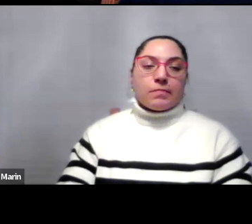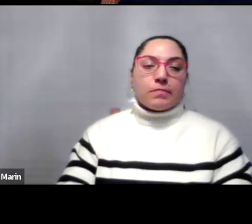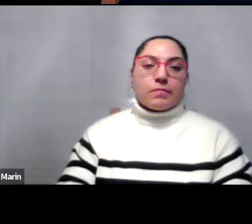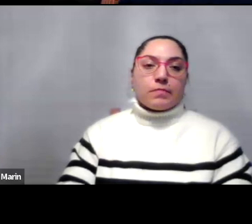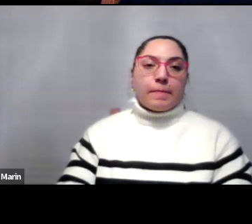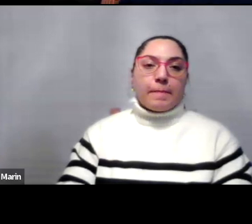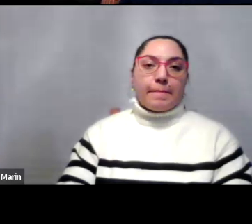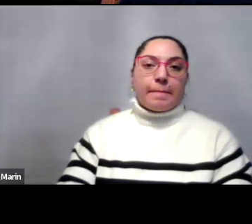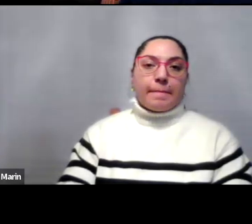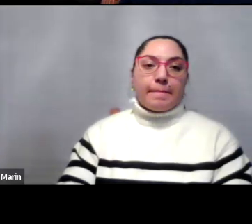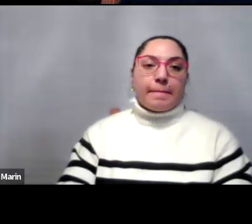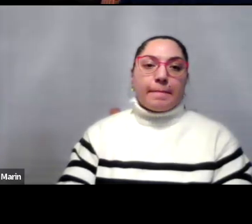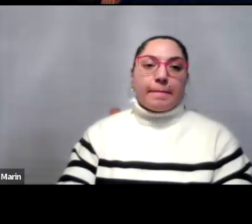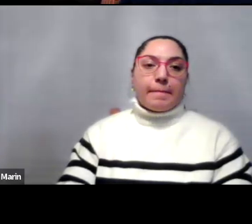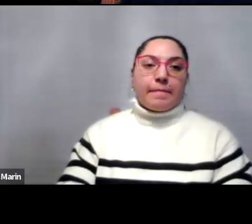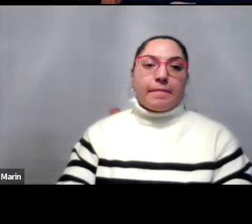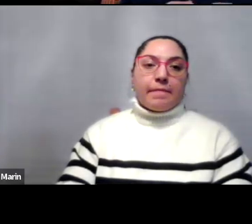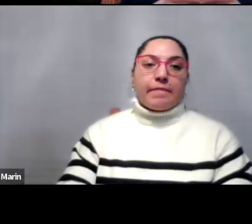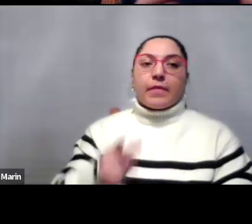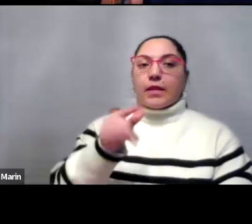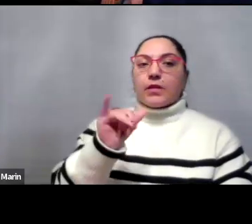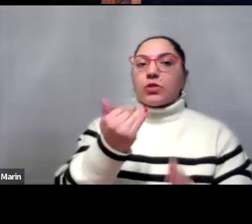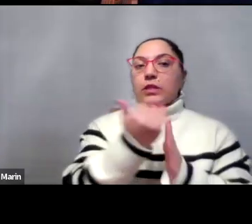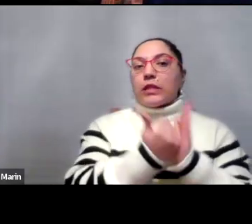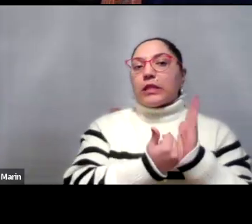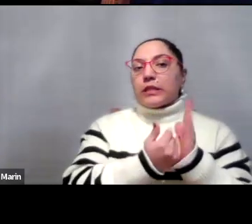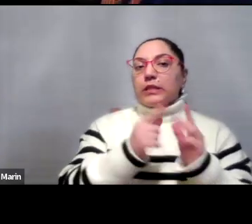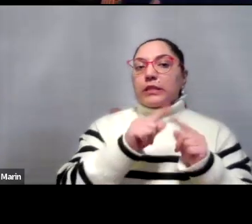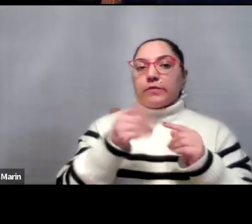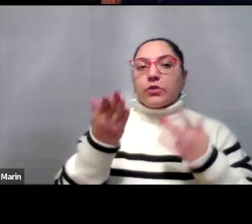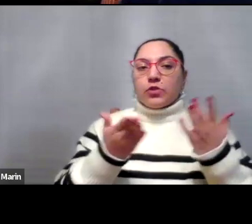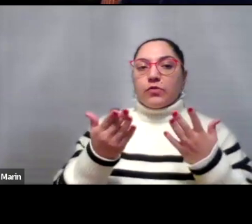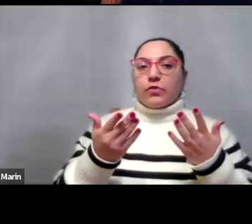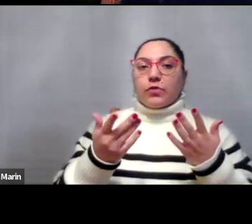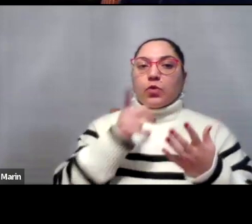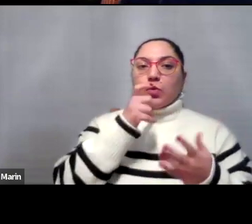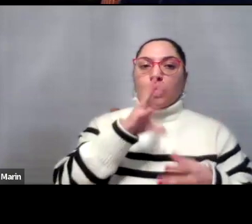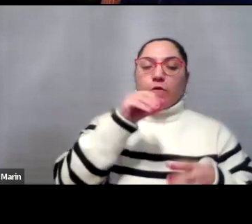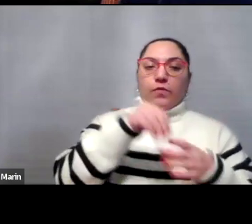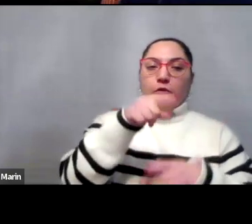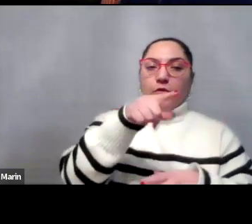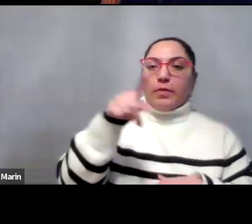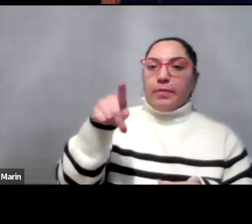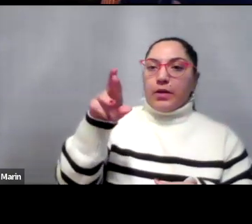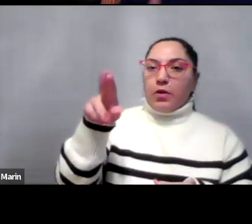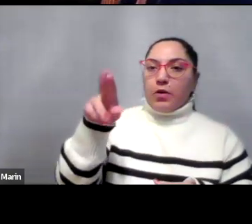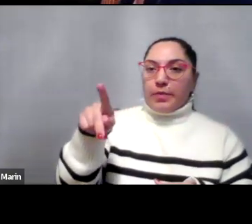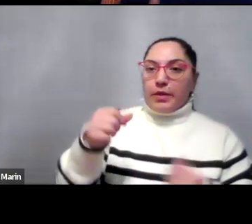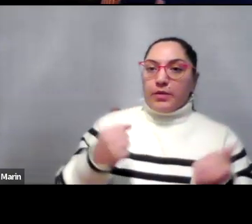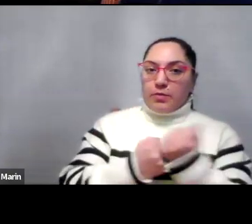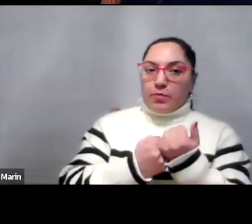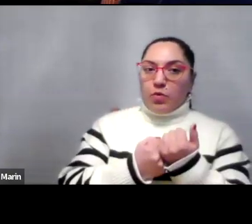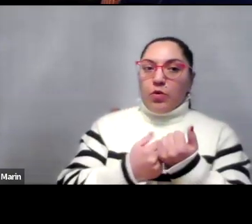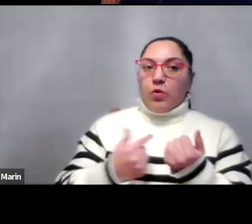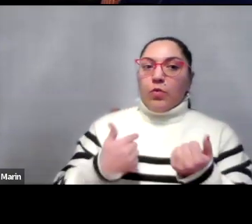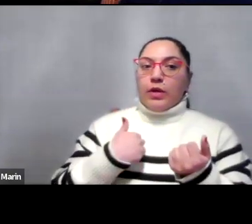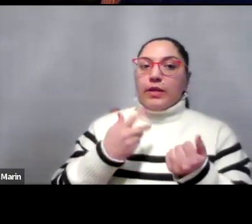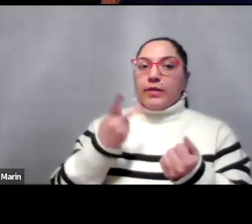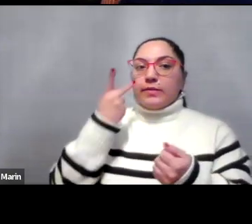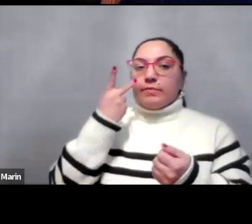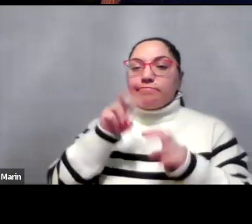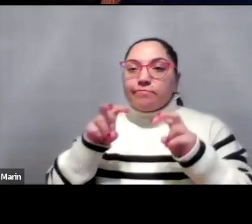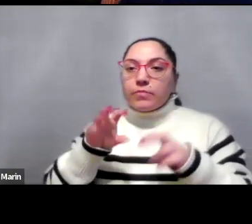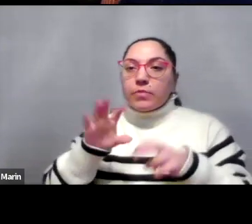So this is really just a list of the types of things that we do with folks. We start exploring adult